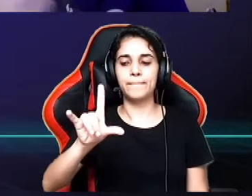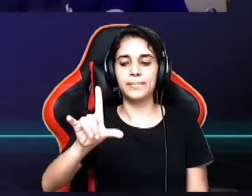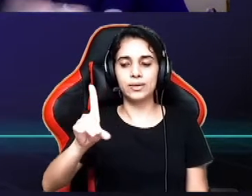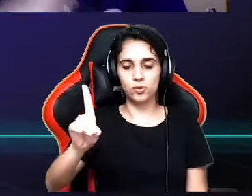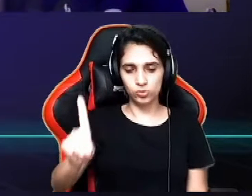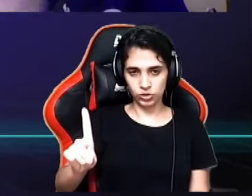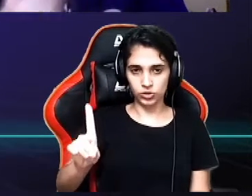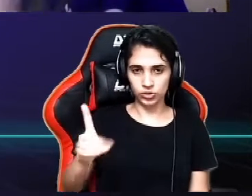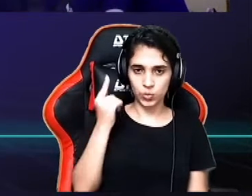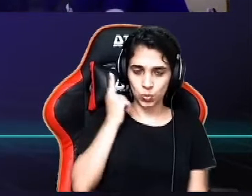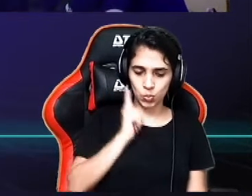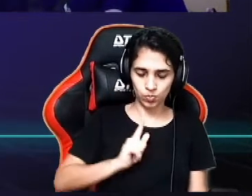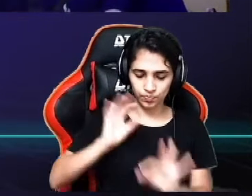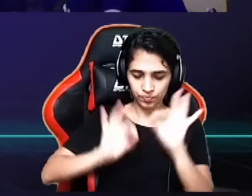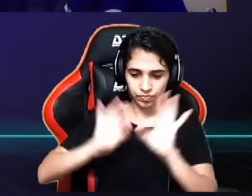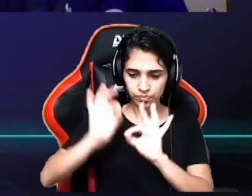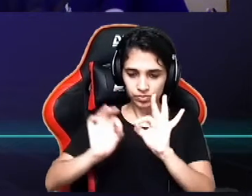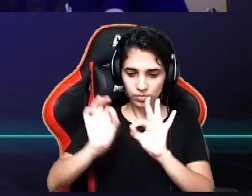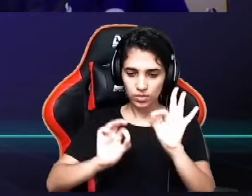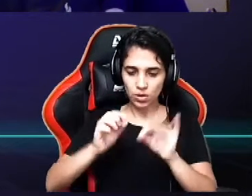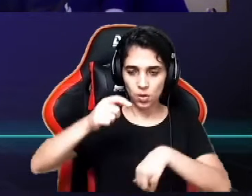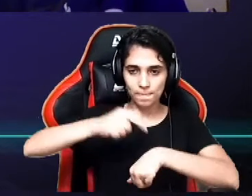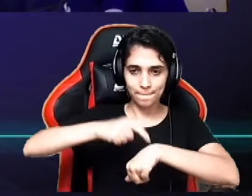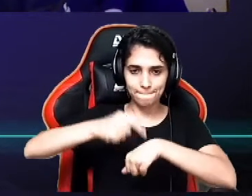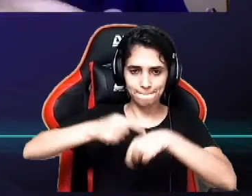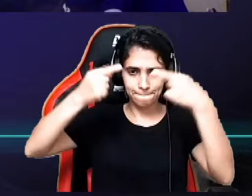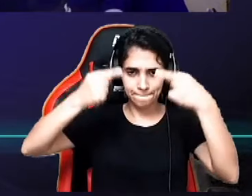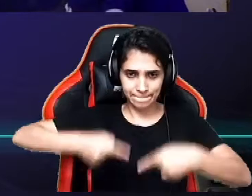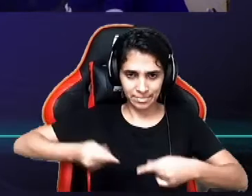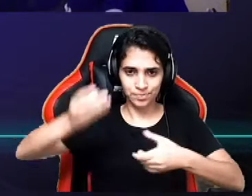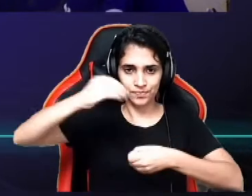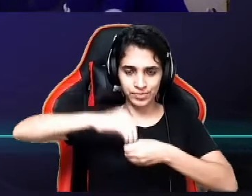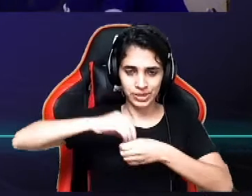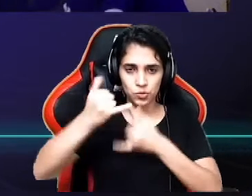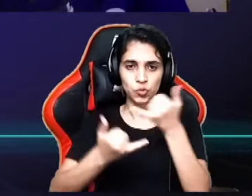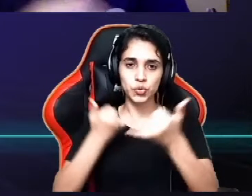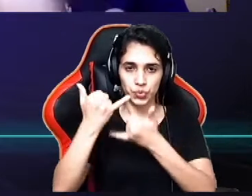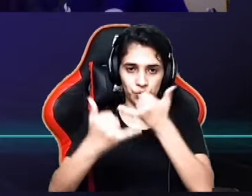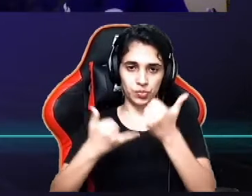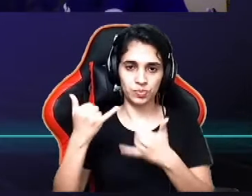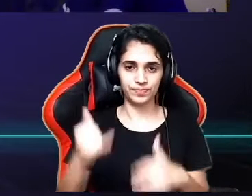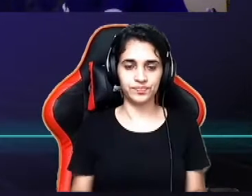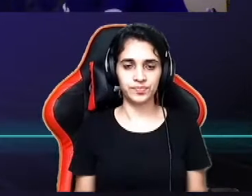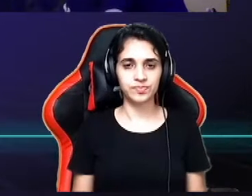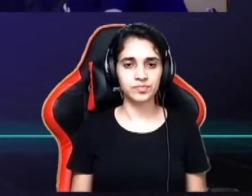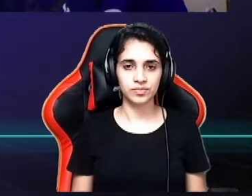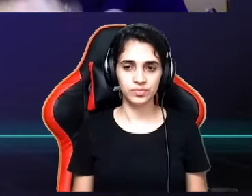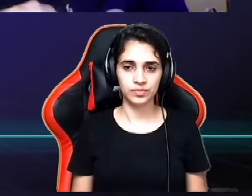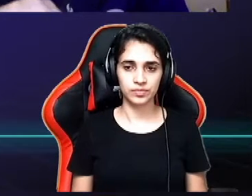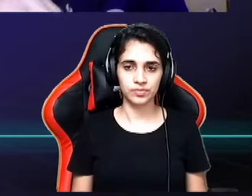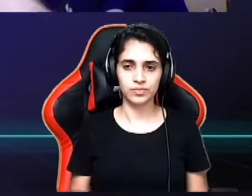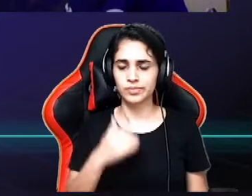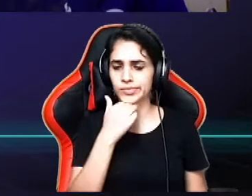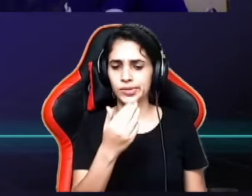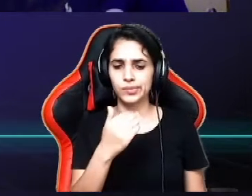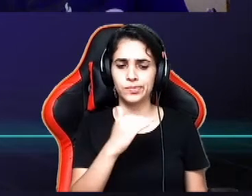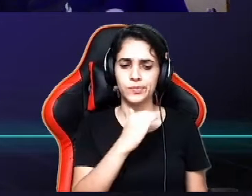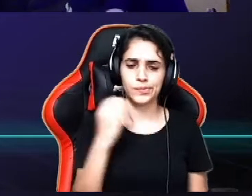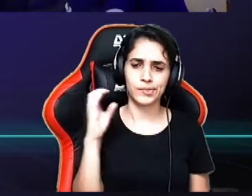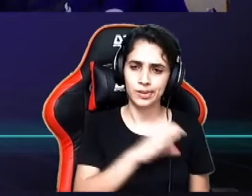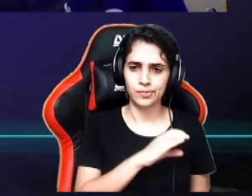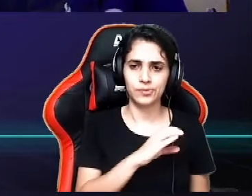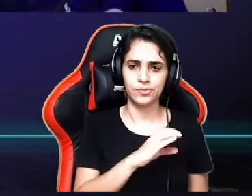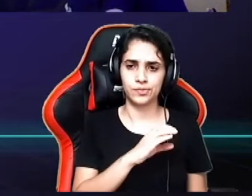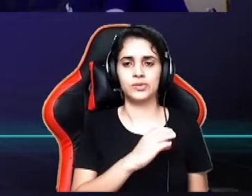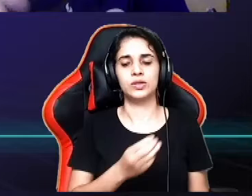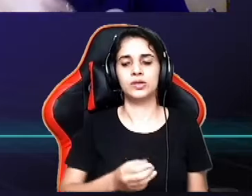It's a build to get ready for those tougher, more difficult moments in the round. So I died